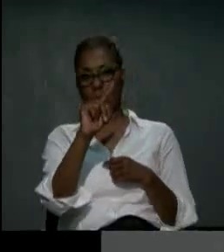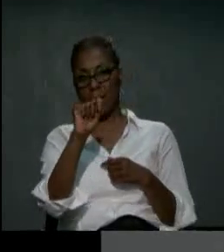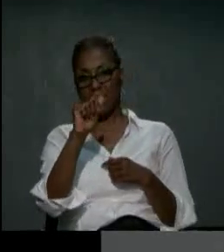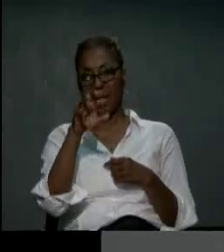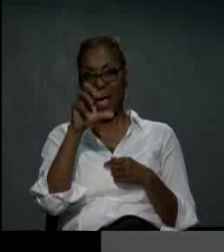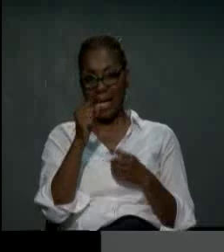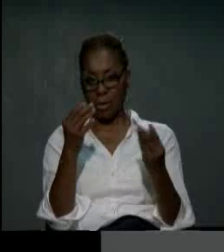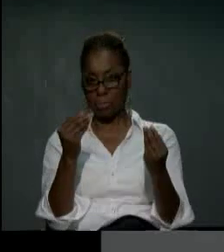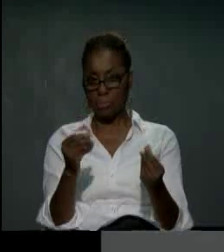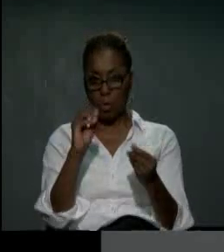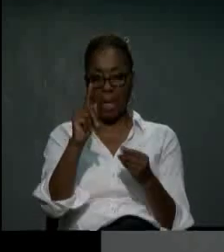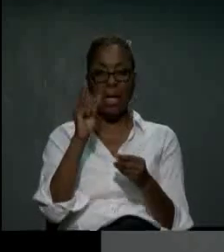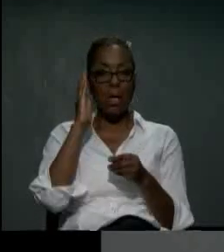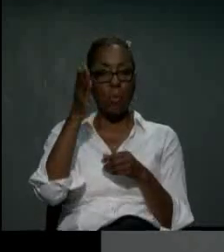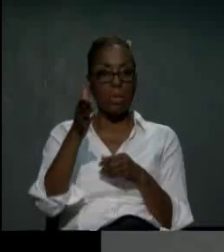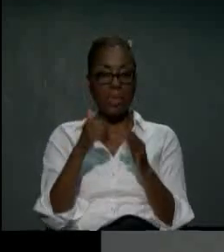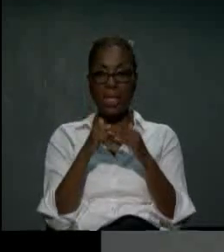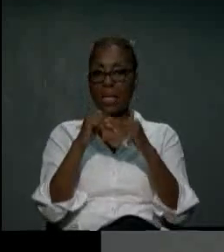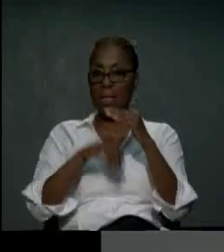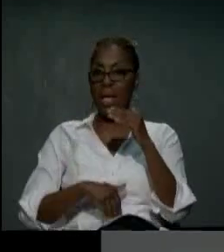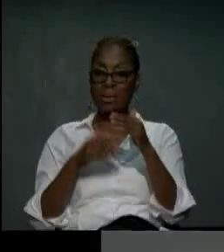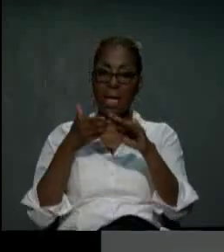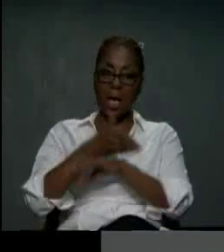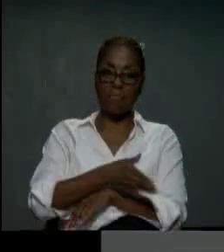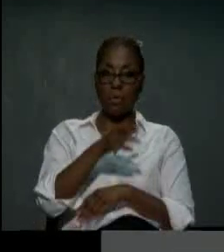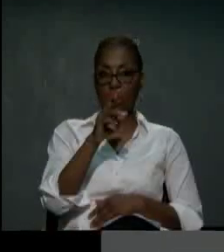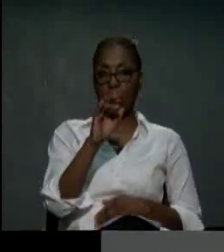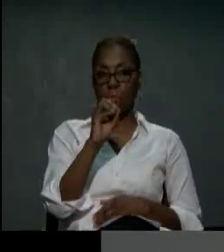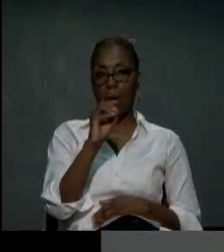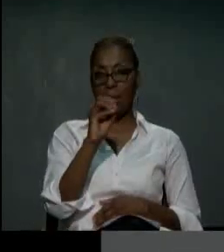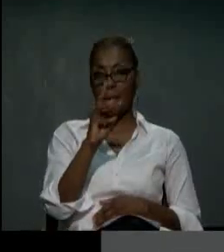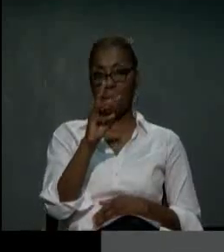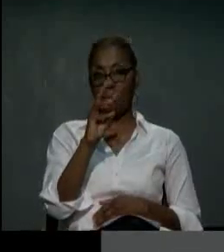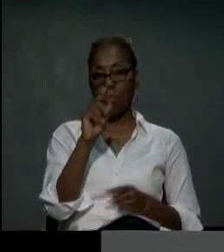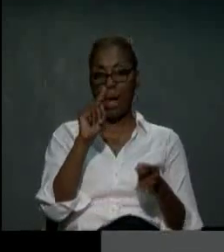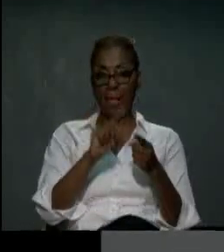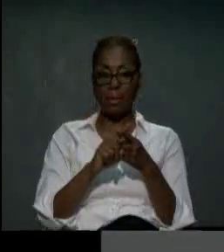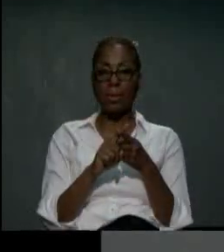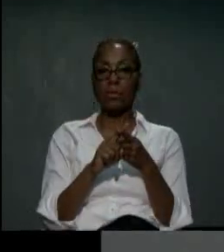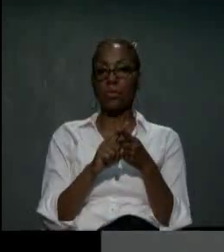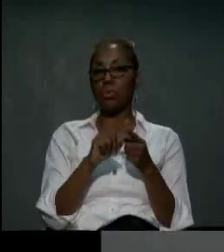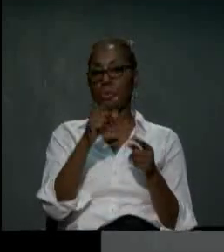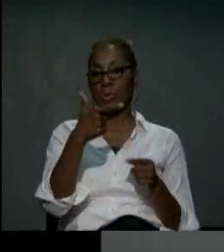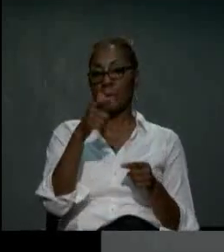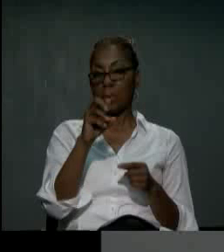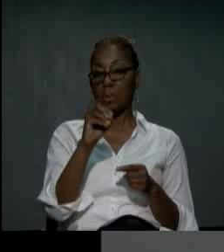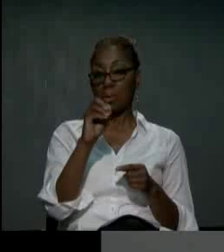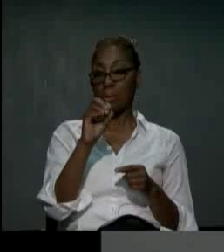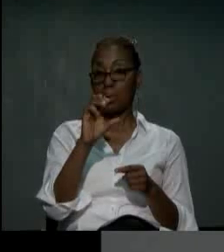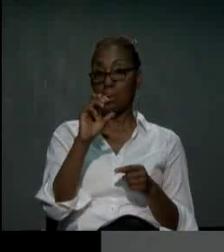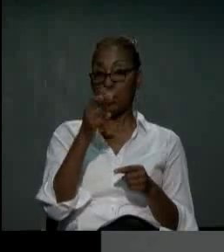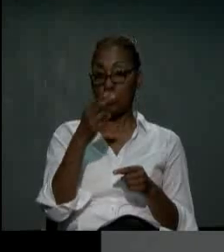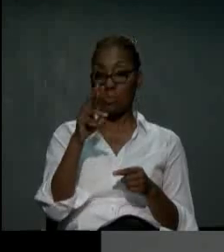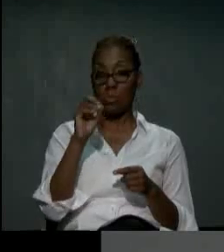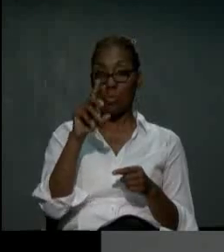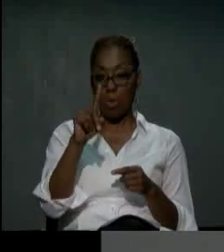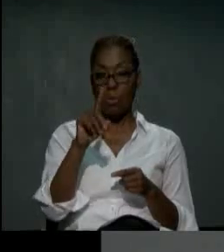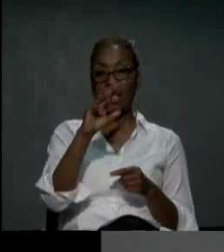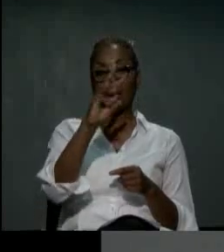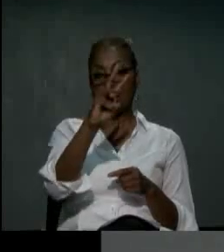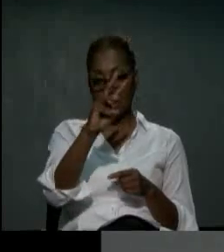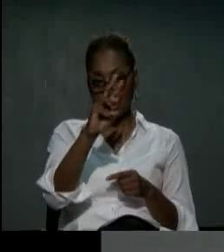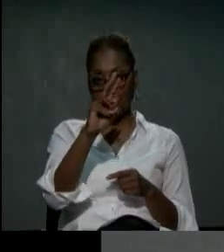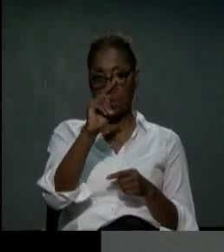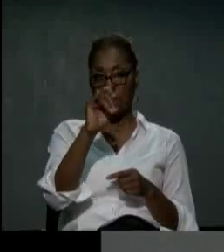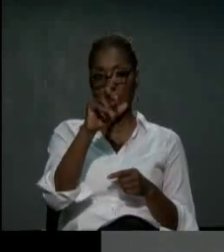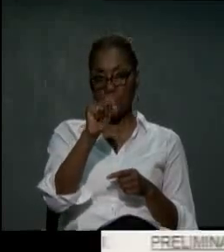land area will be less after right-of-way dedication for both Taylor Loop and Gooch Roads. The plan indicates 6 total residential units, 4